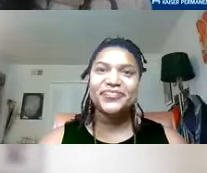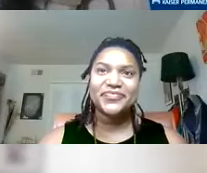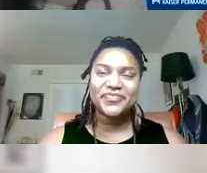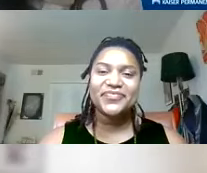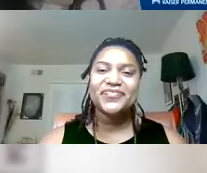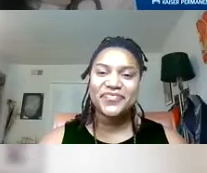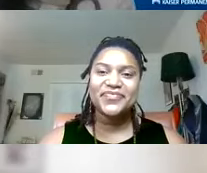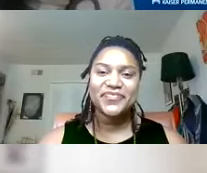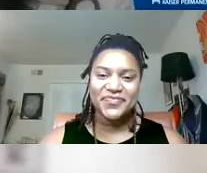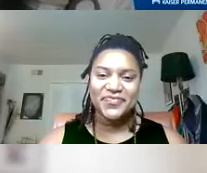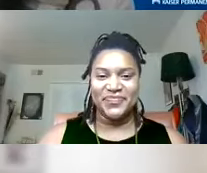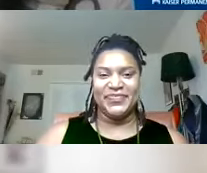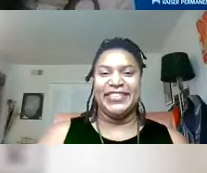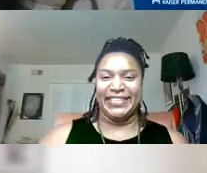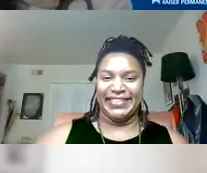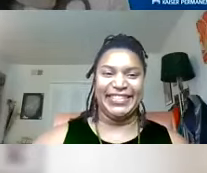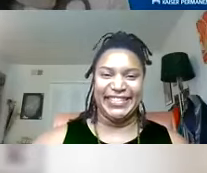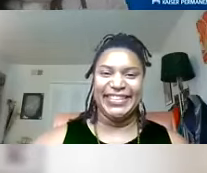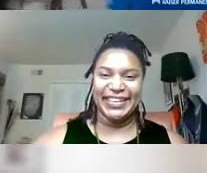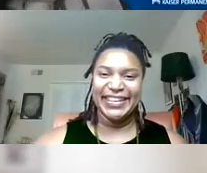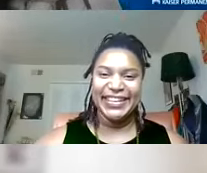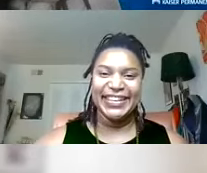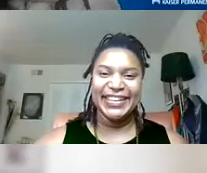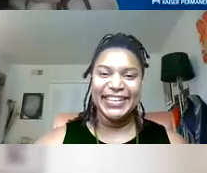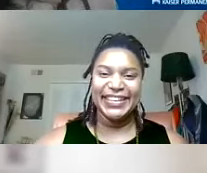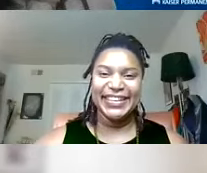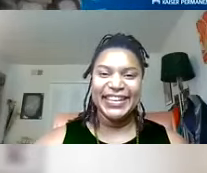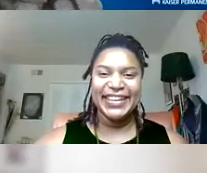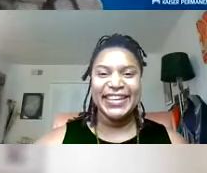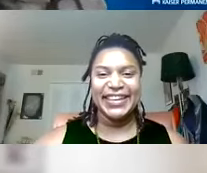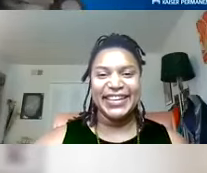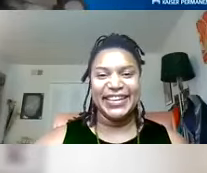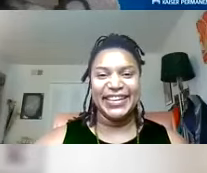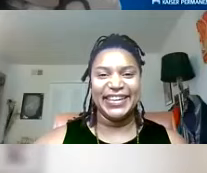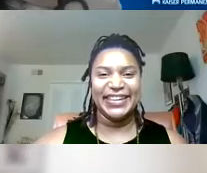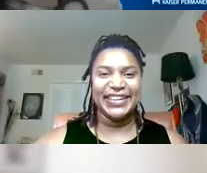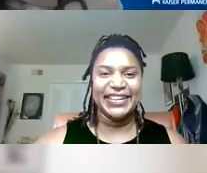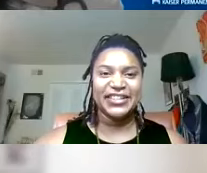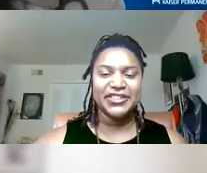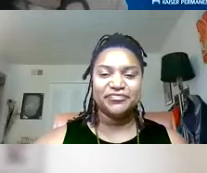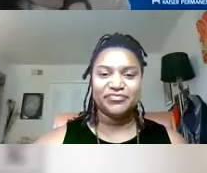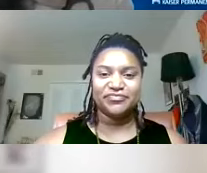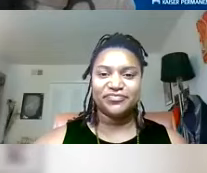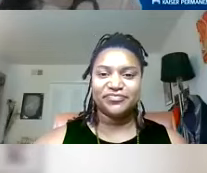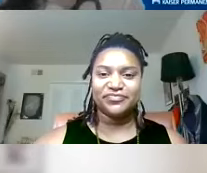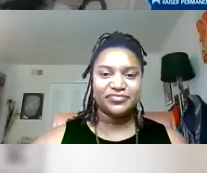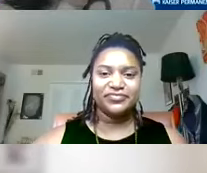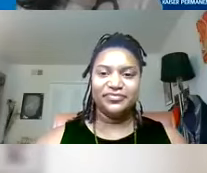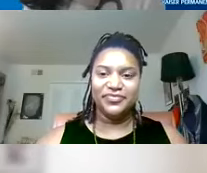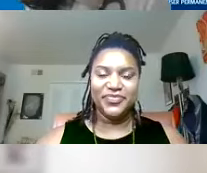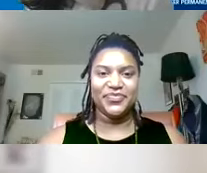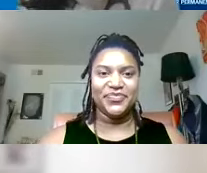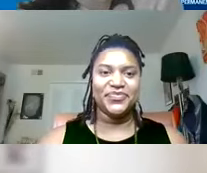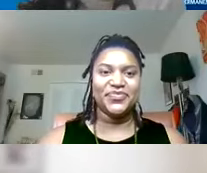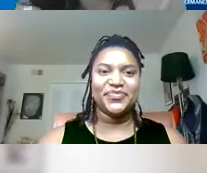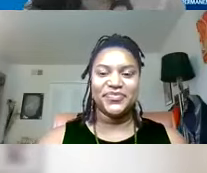Dr. Owen, I'm going to let you take this one to see if you got a new perspective to offer us.